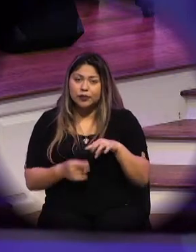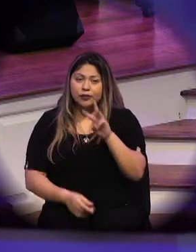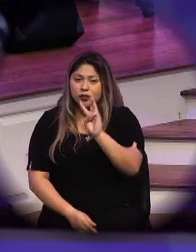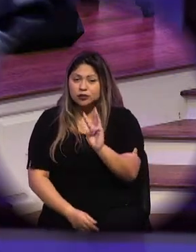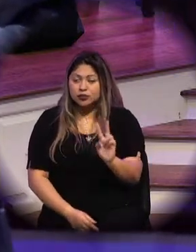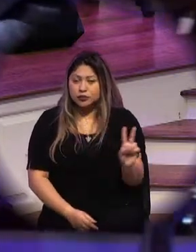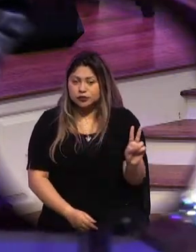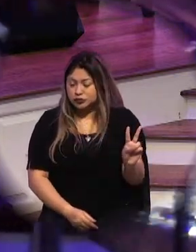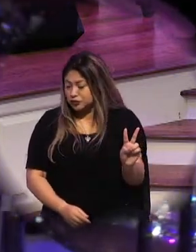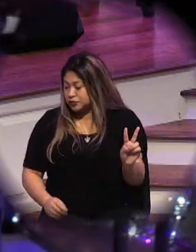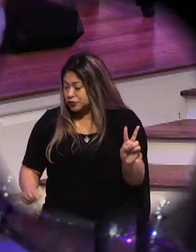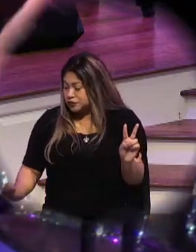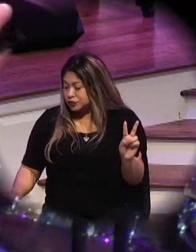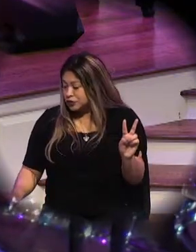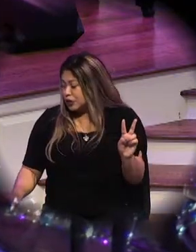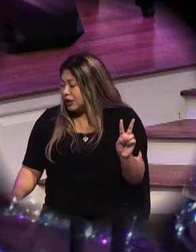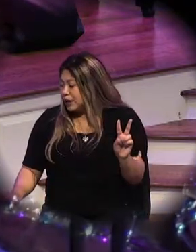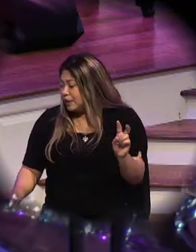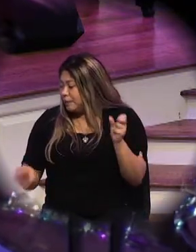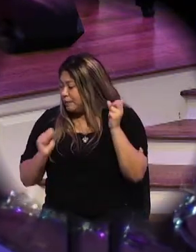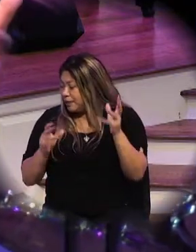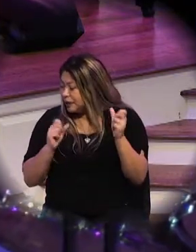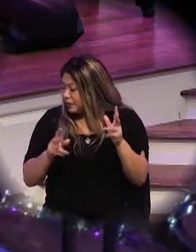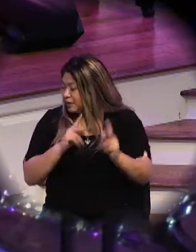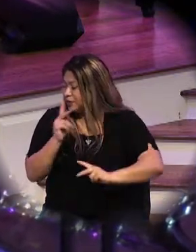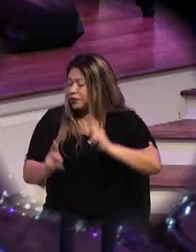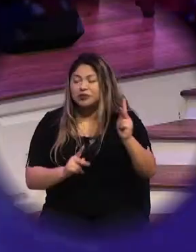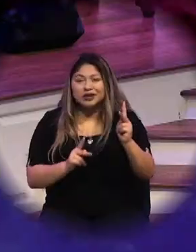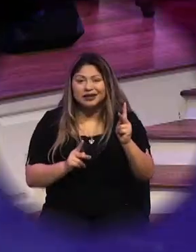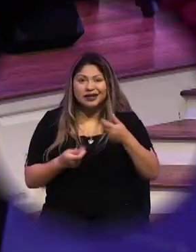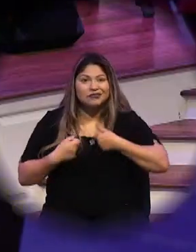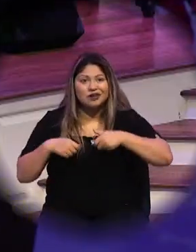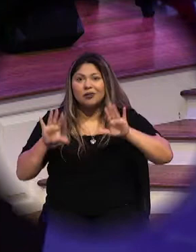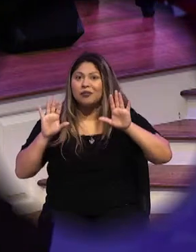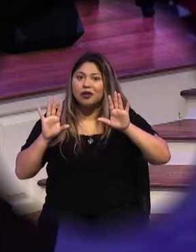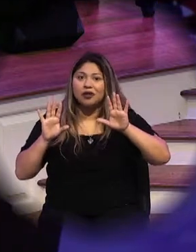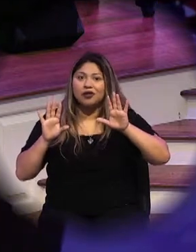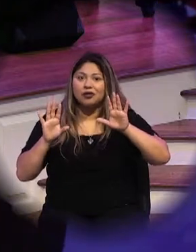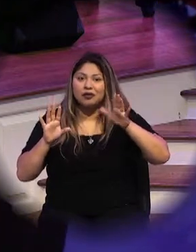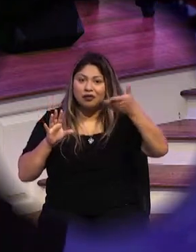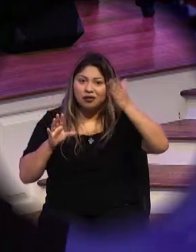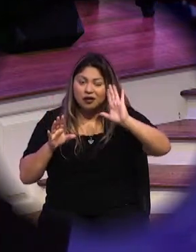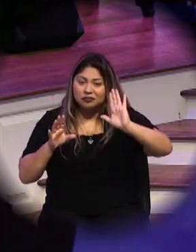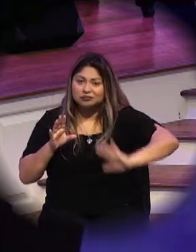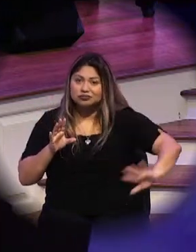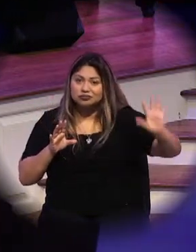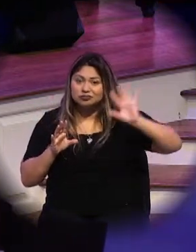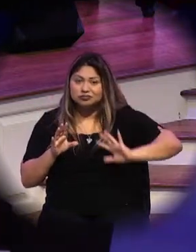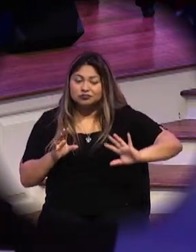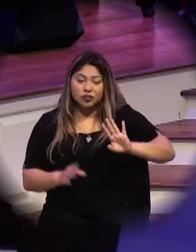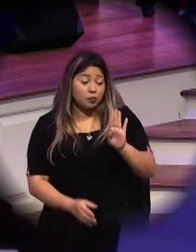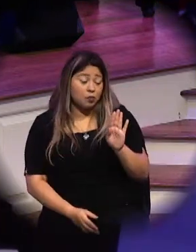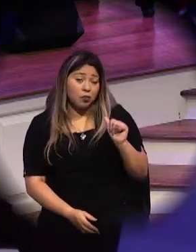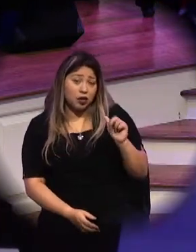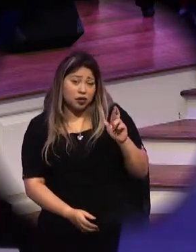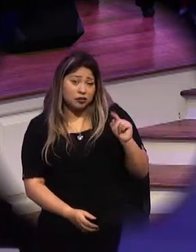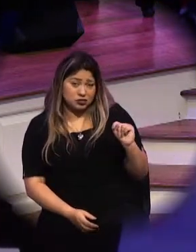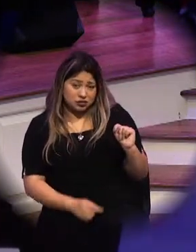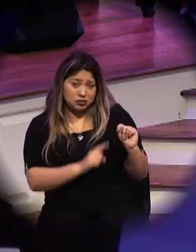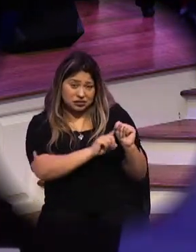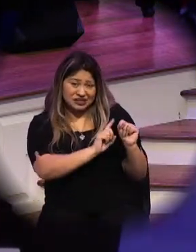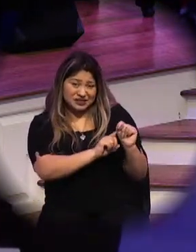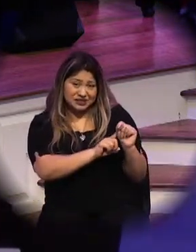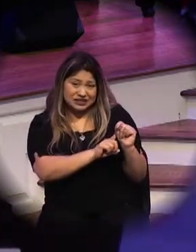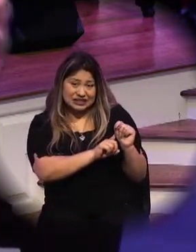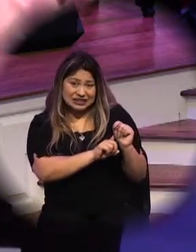In fact, many of his peers gave up on God altogether. And yet after the war, Barth, who was really raised in a liberal